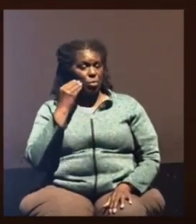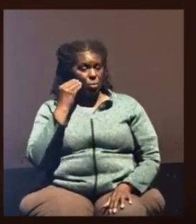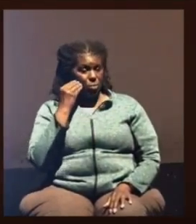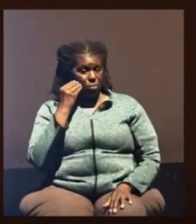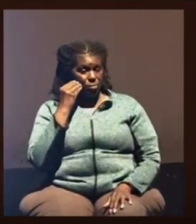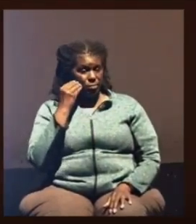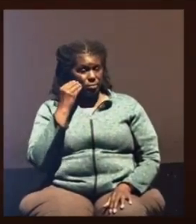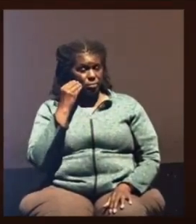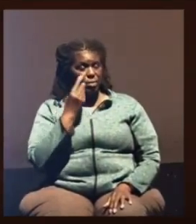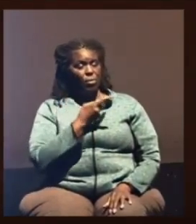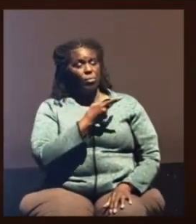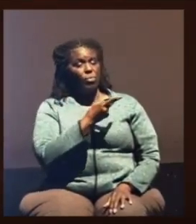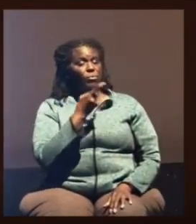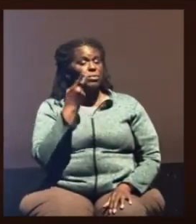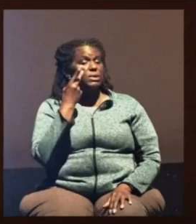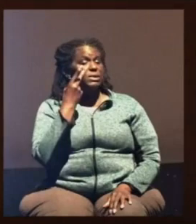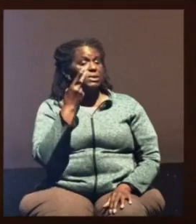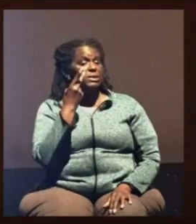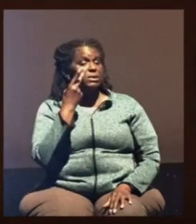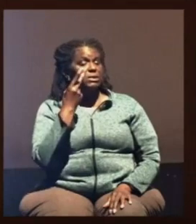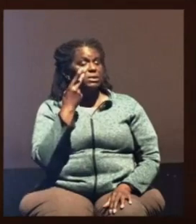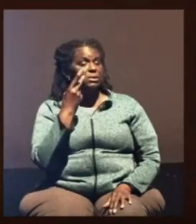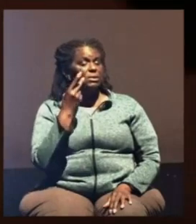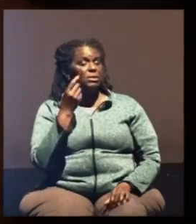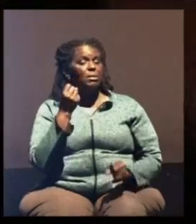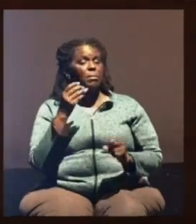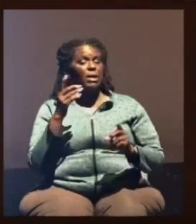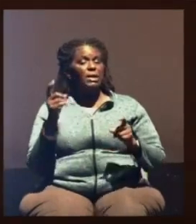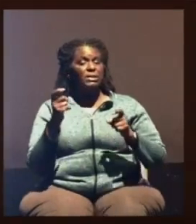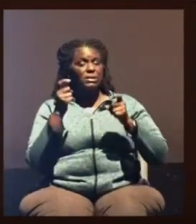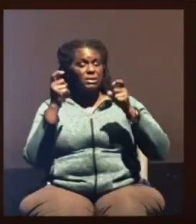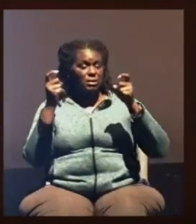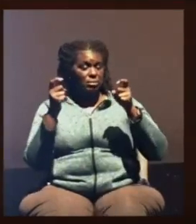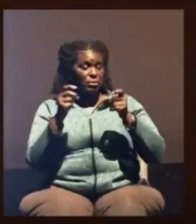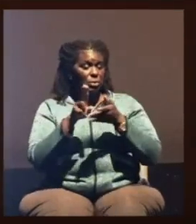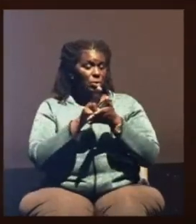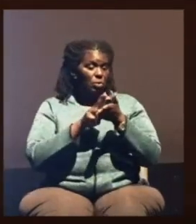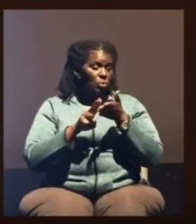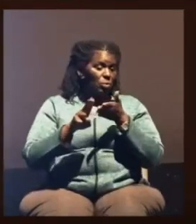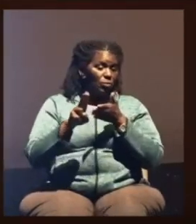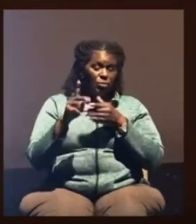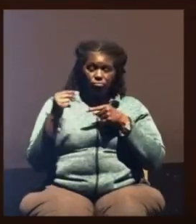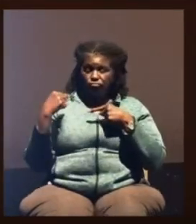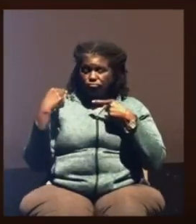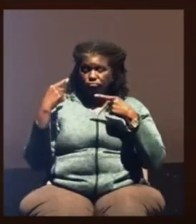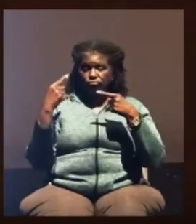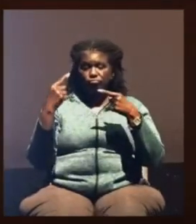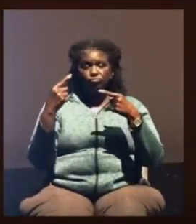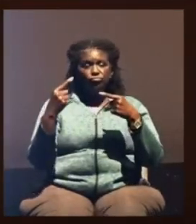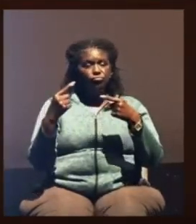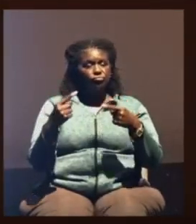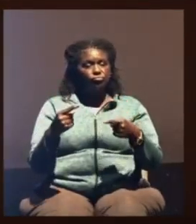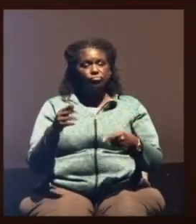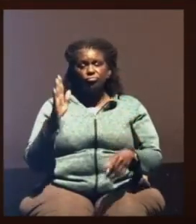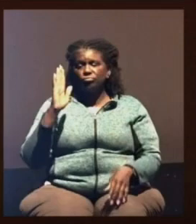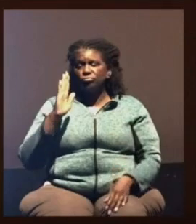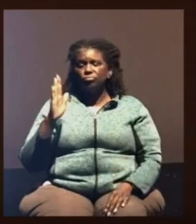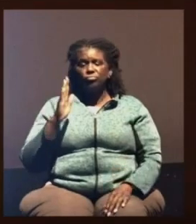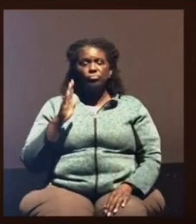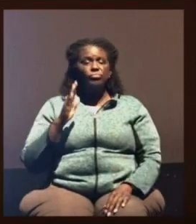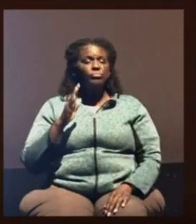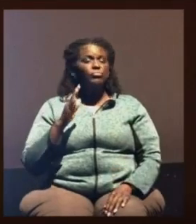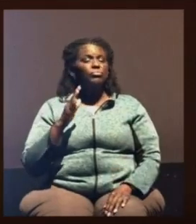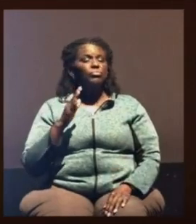say, Deb and I have seen a number of ceremonies, a number of universities over the long decades, even back to my alma mater